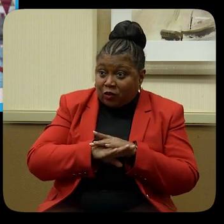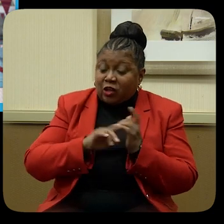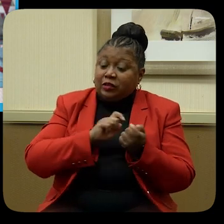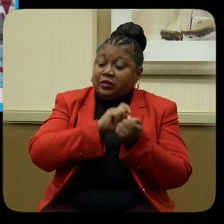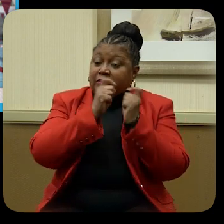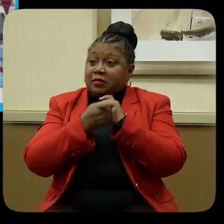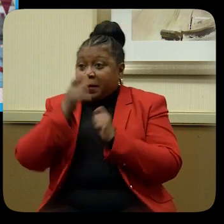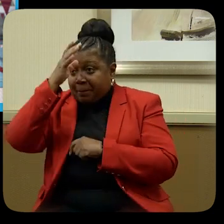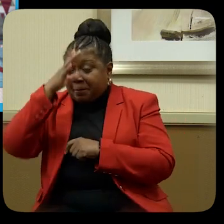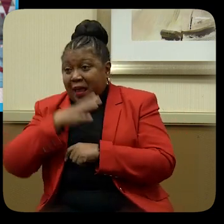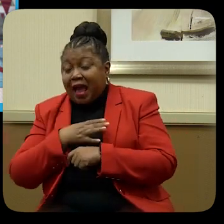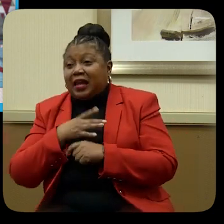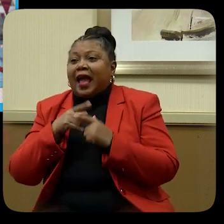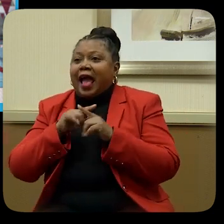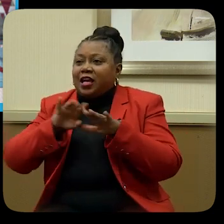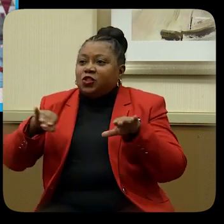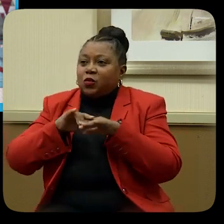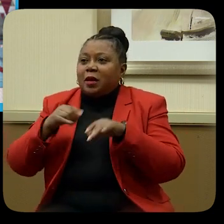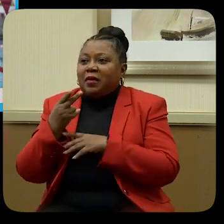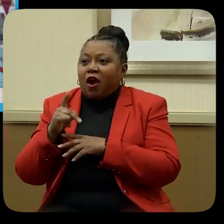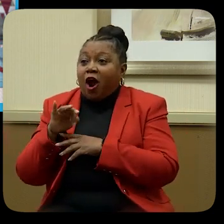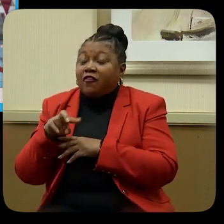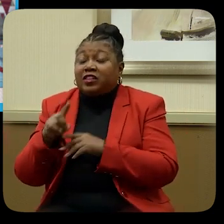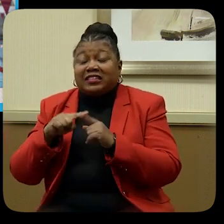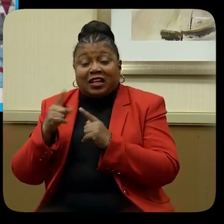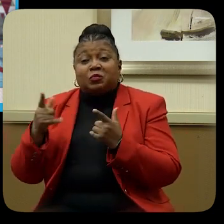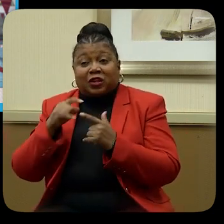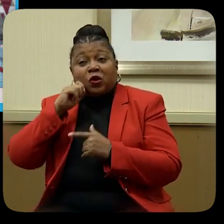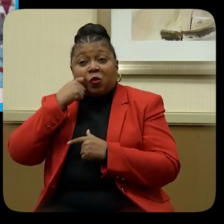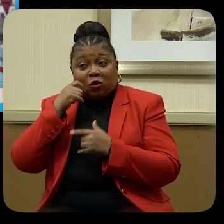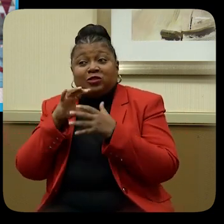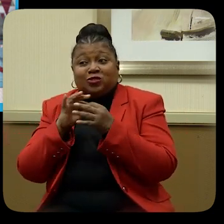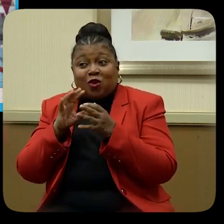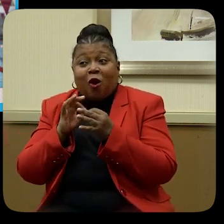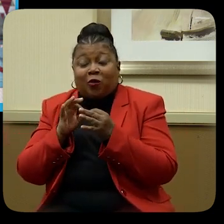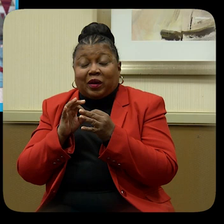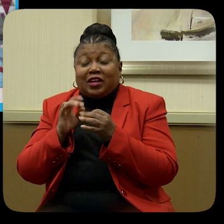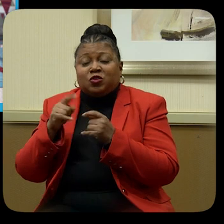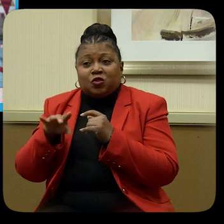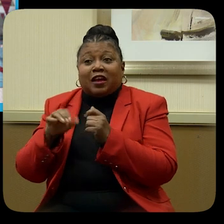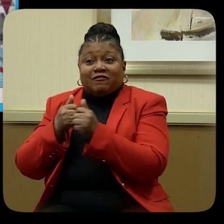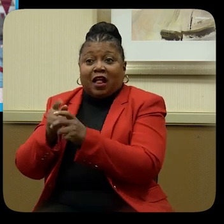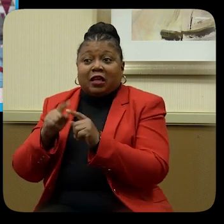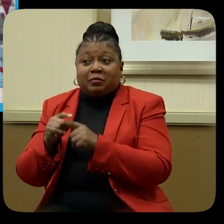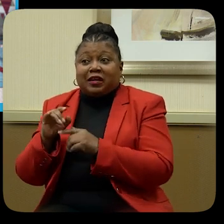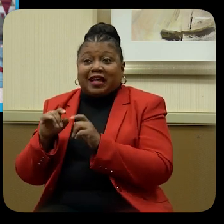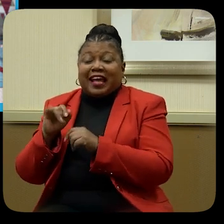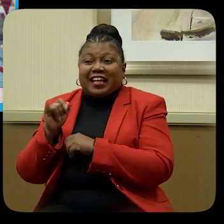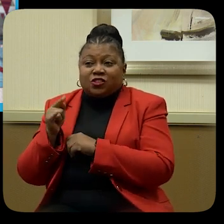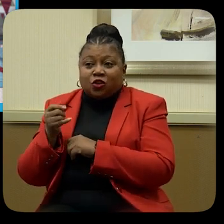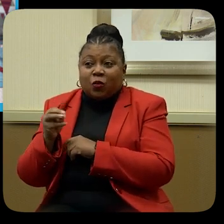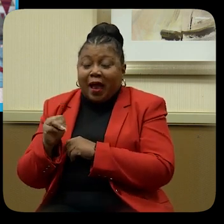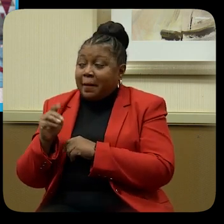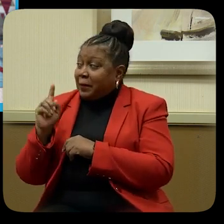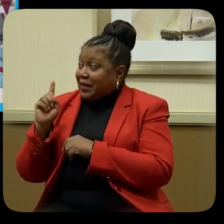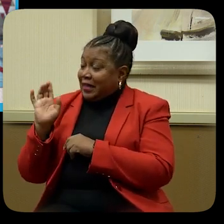transitioned to male, and swam for Harvard. And so he has a pretty cool story. You can follow him on Instagram.